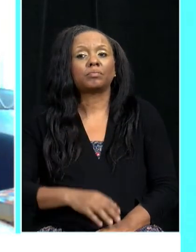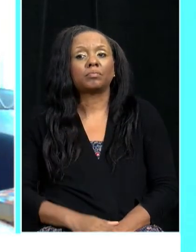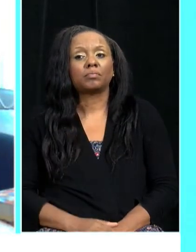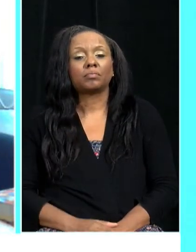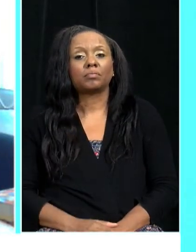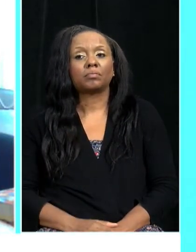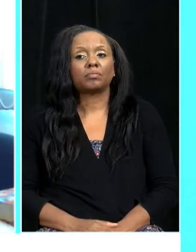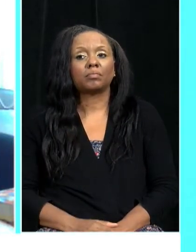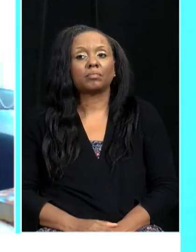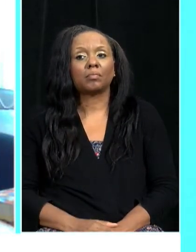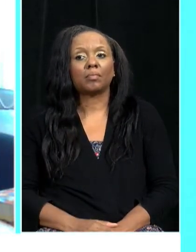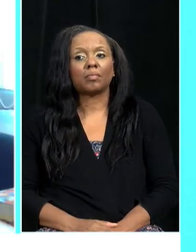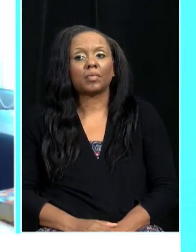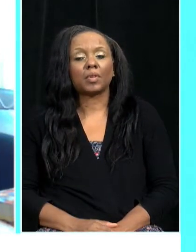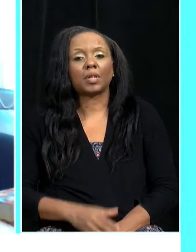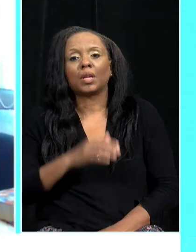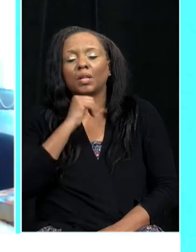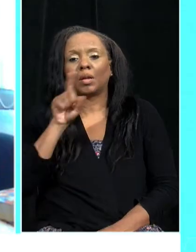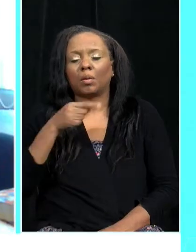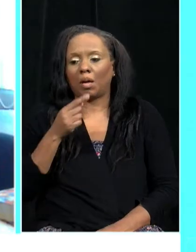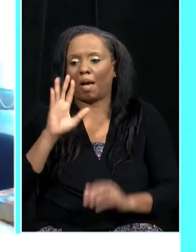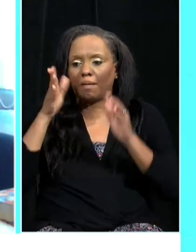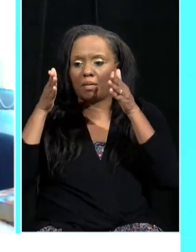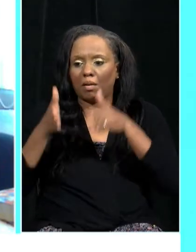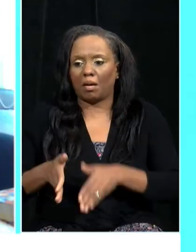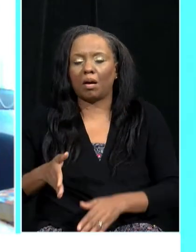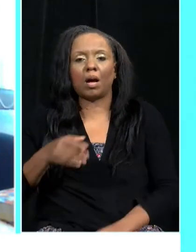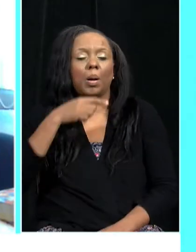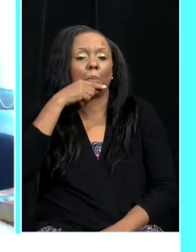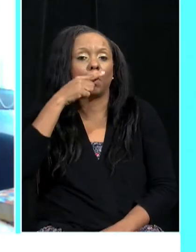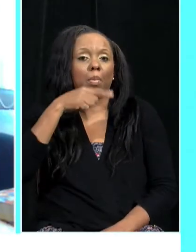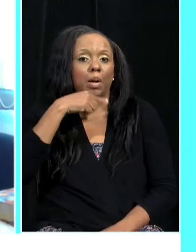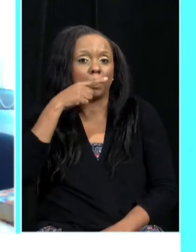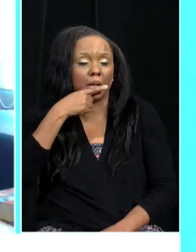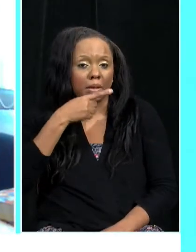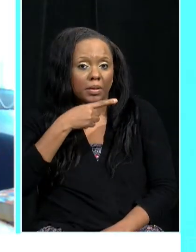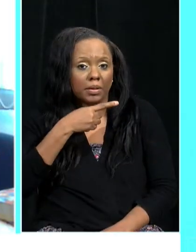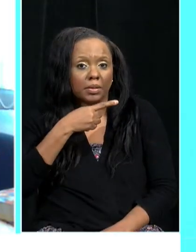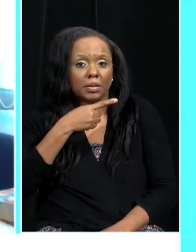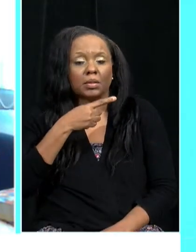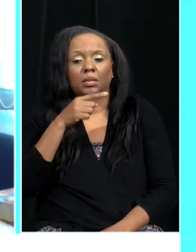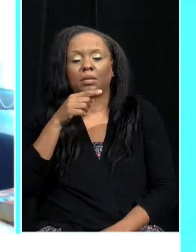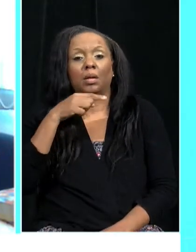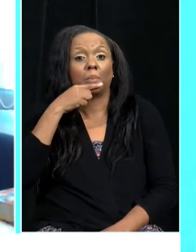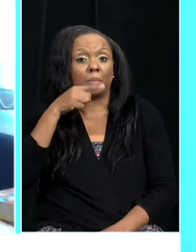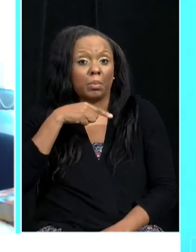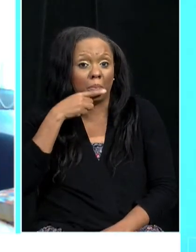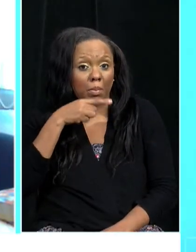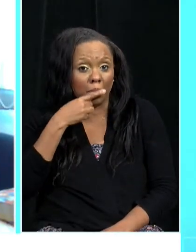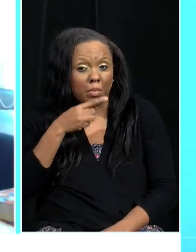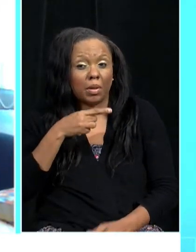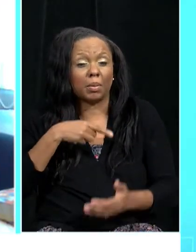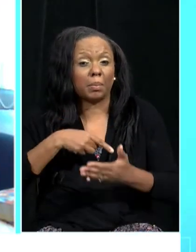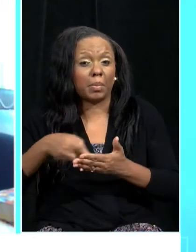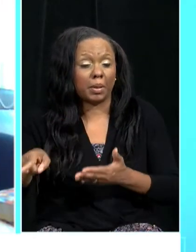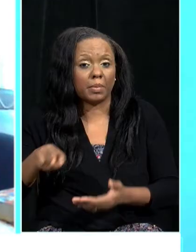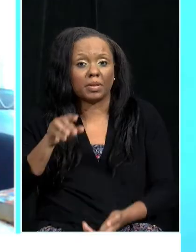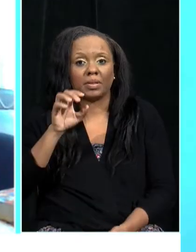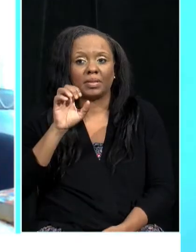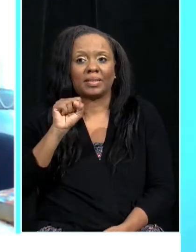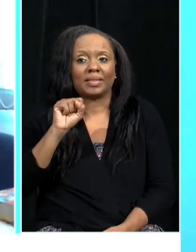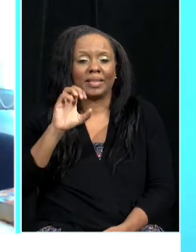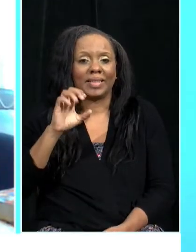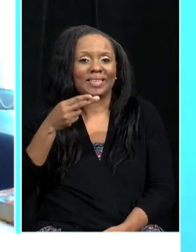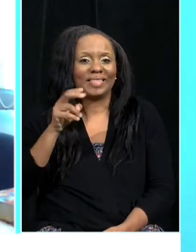defined benefit scheme, that the one that we have established um, over 40 years ago, the NIS